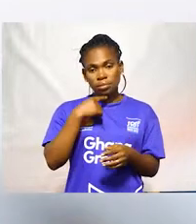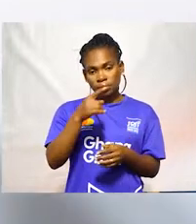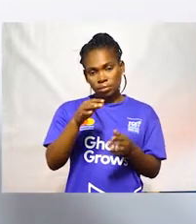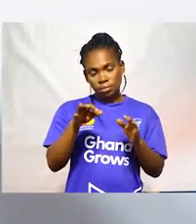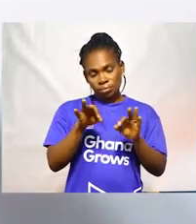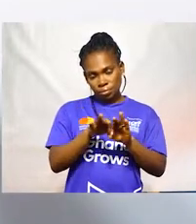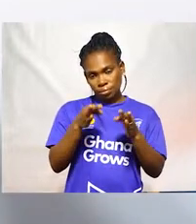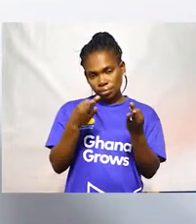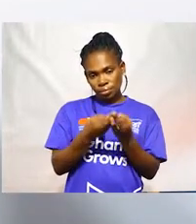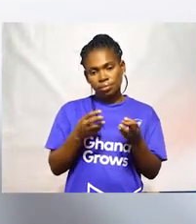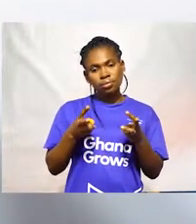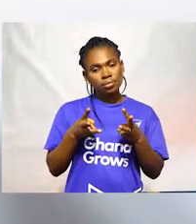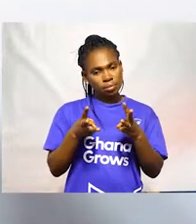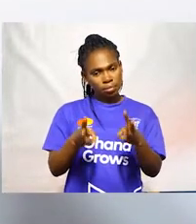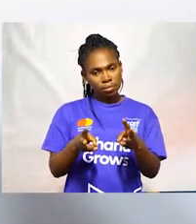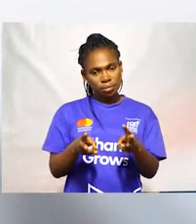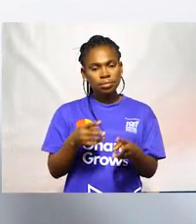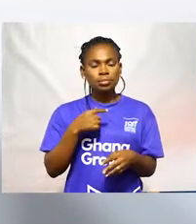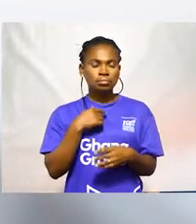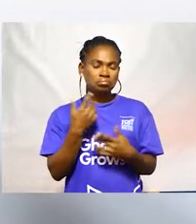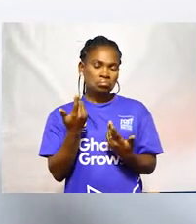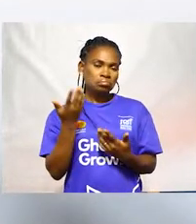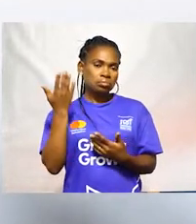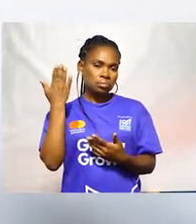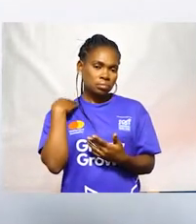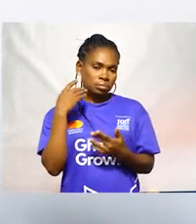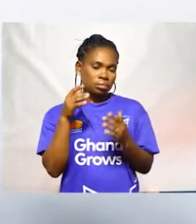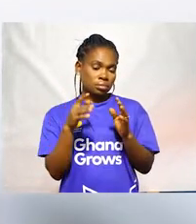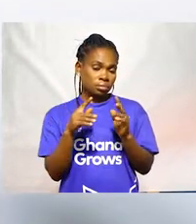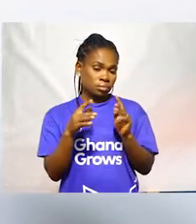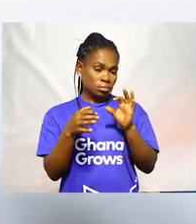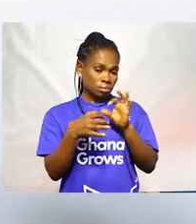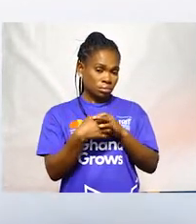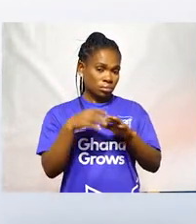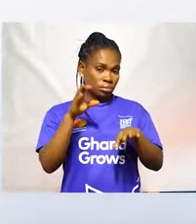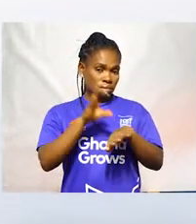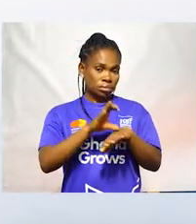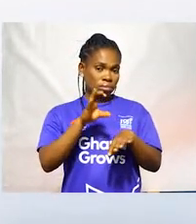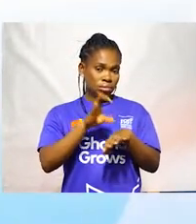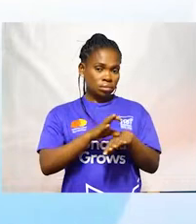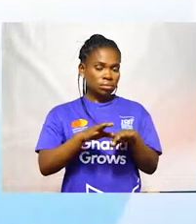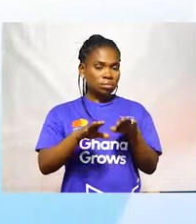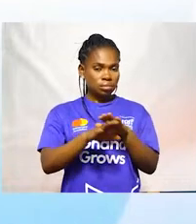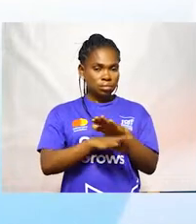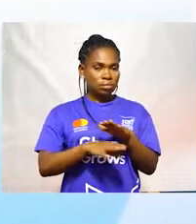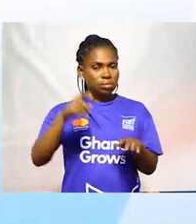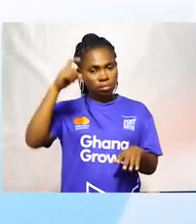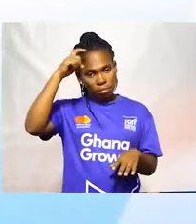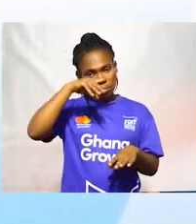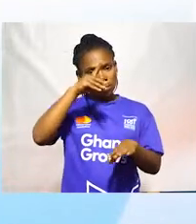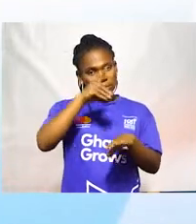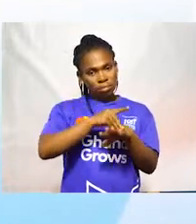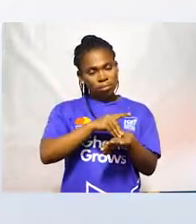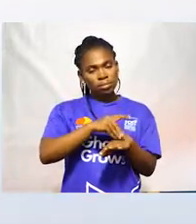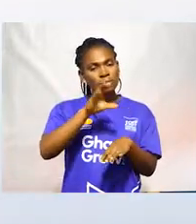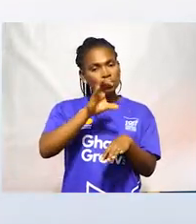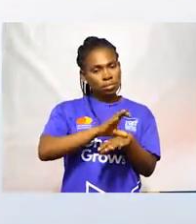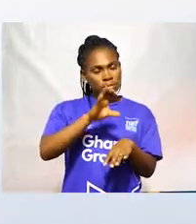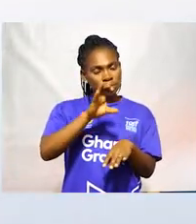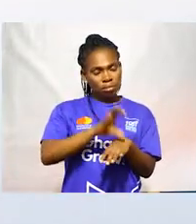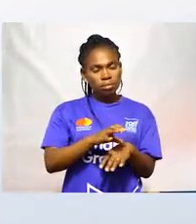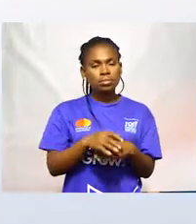way. I used to fellowship at Fountain of Wisdom, Wisdom Chapel, Reverend